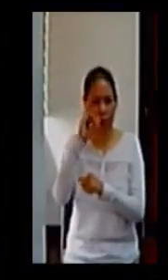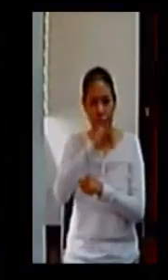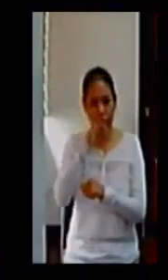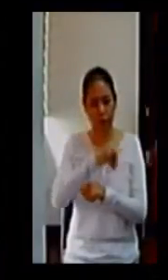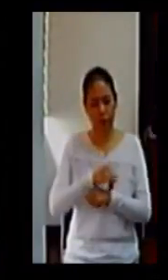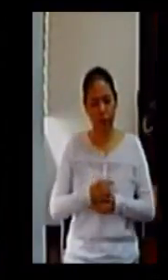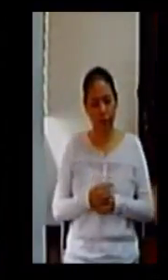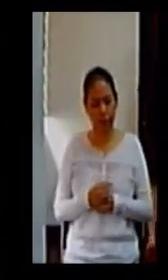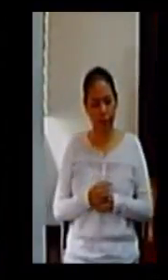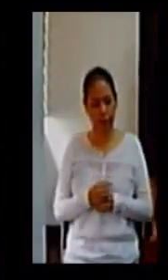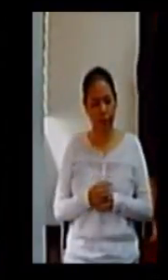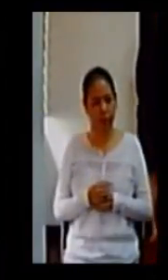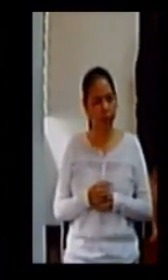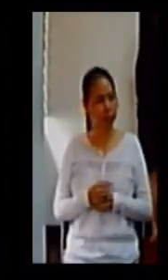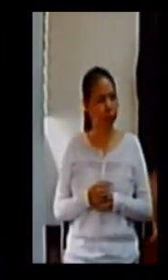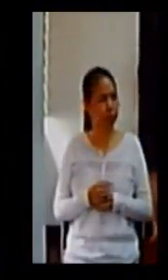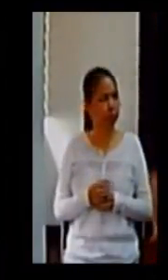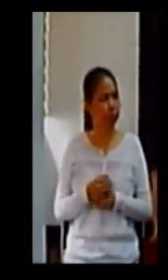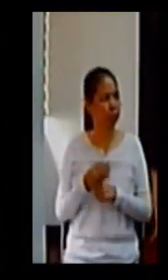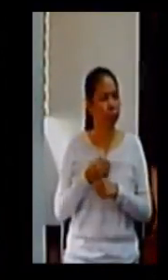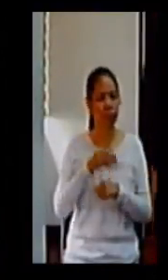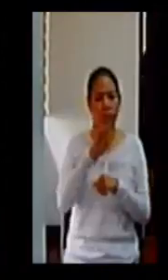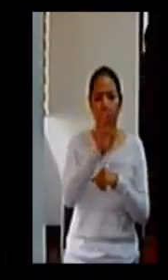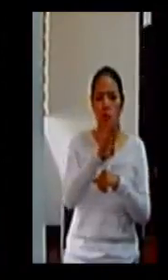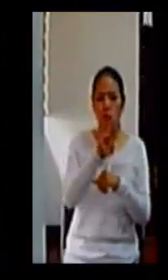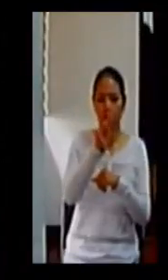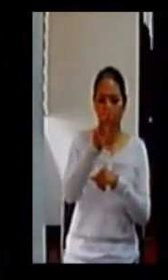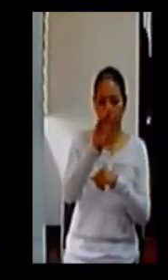Ako si Uukan Hangdaan,